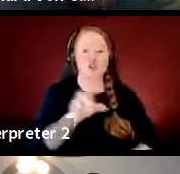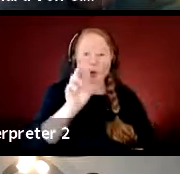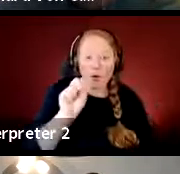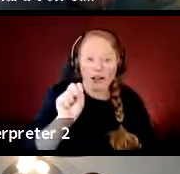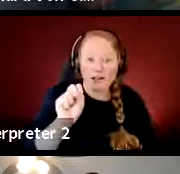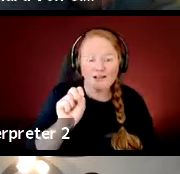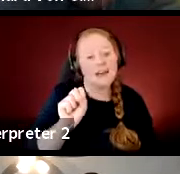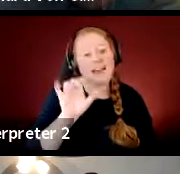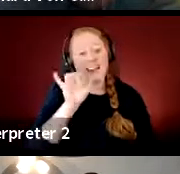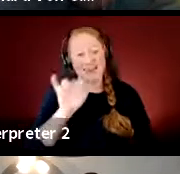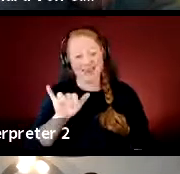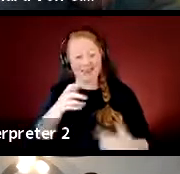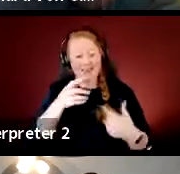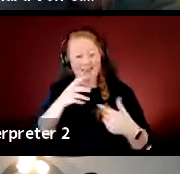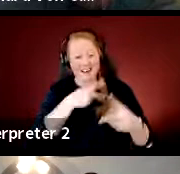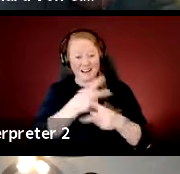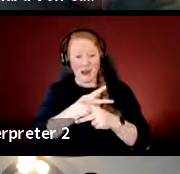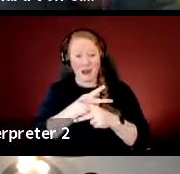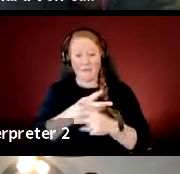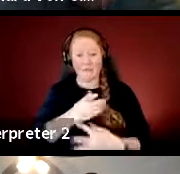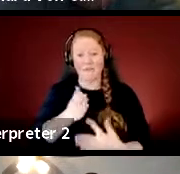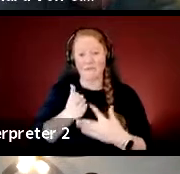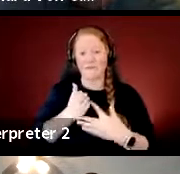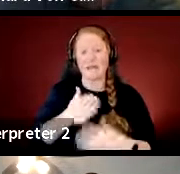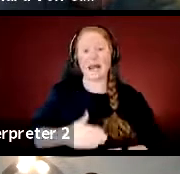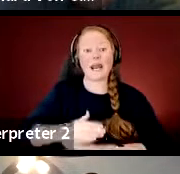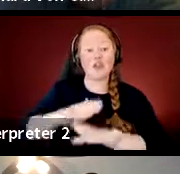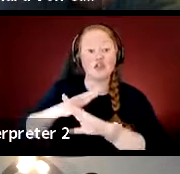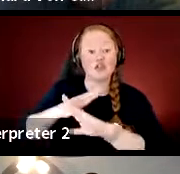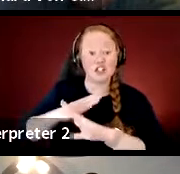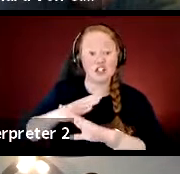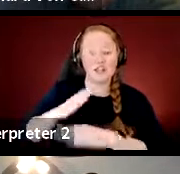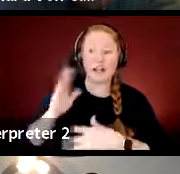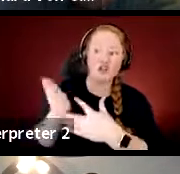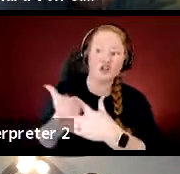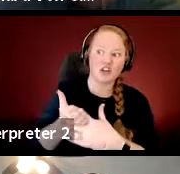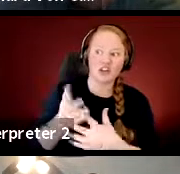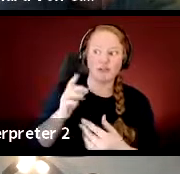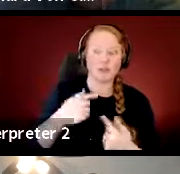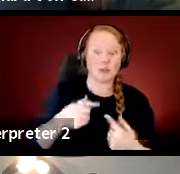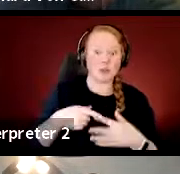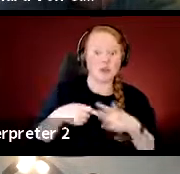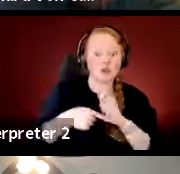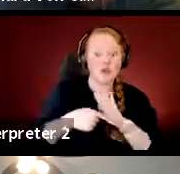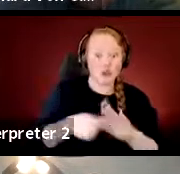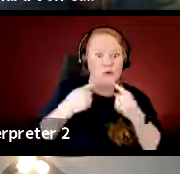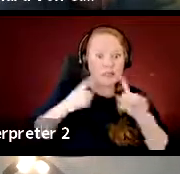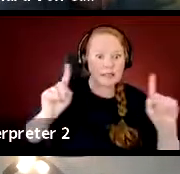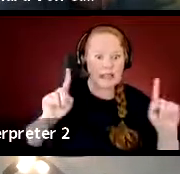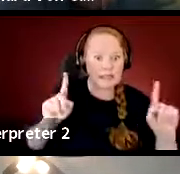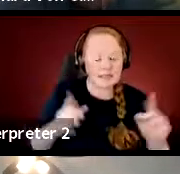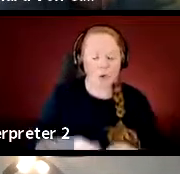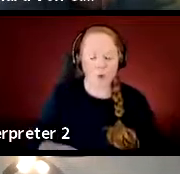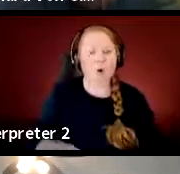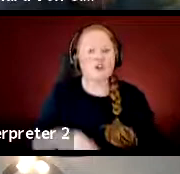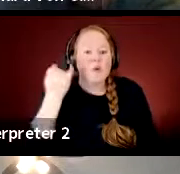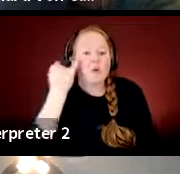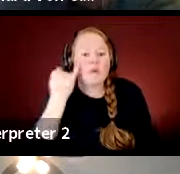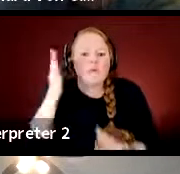intervention has become successful and shown positive results. So when a call comes into